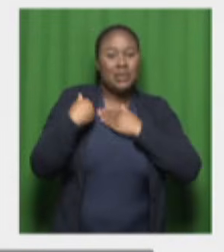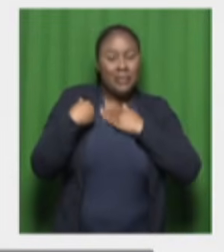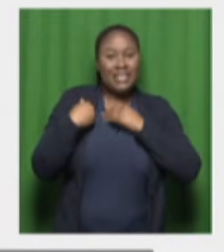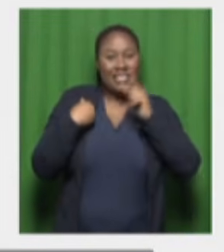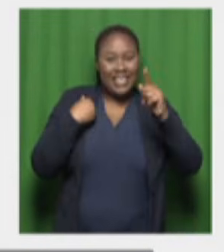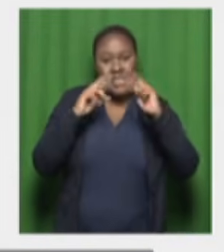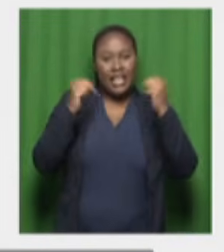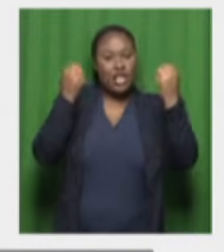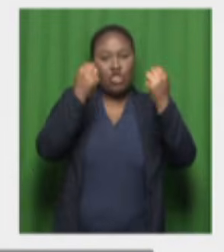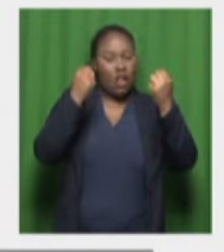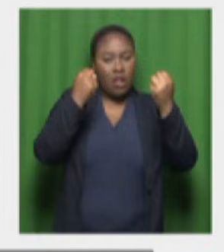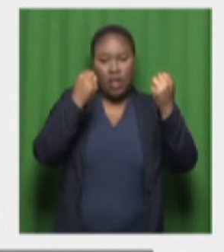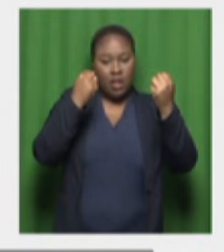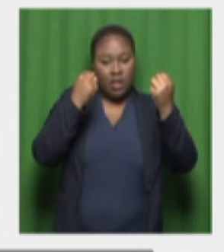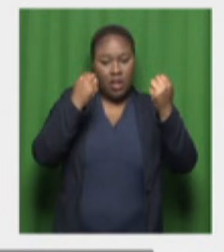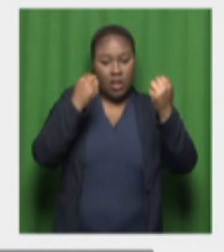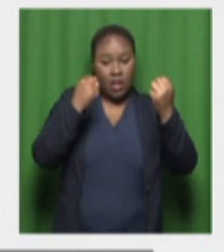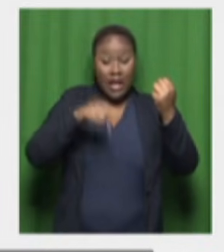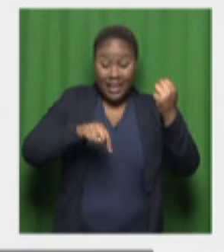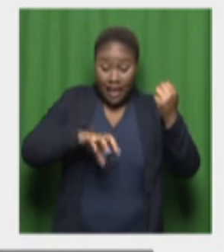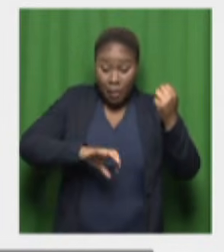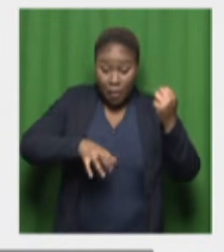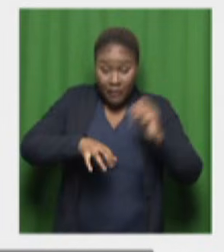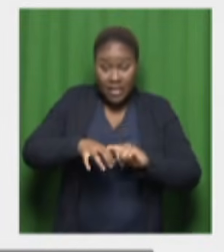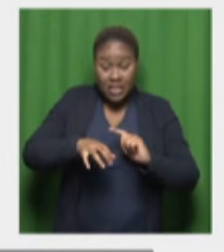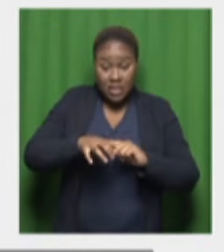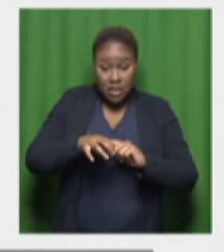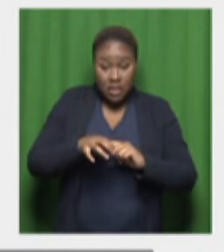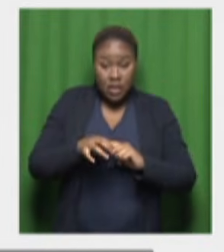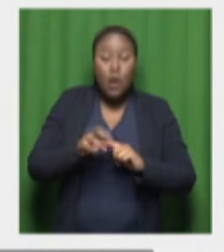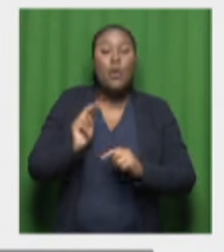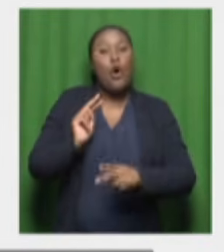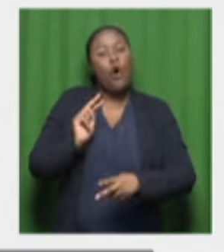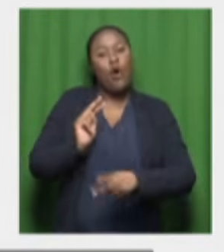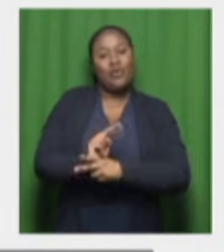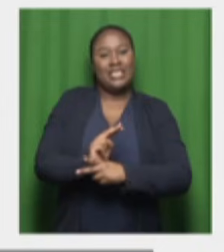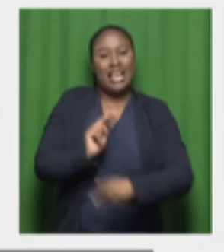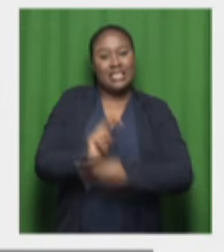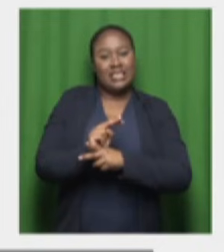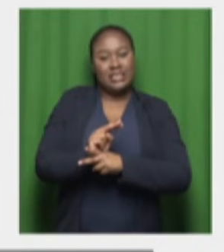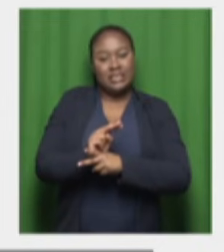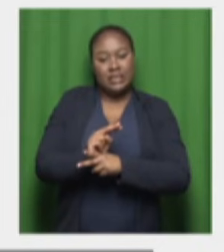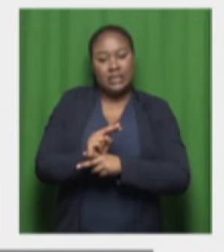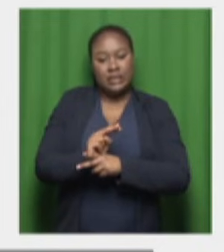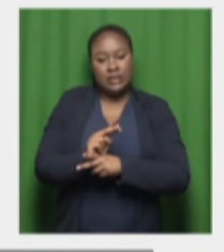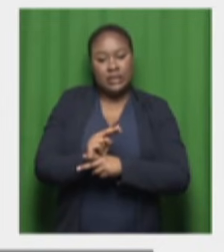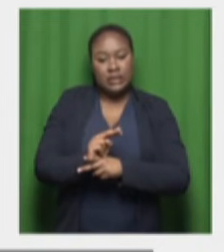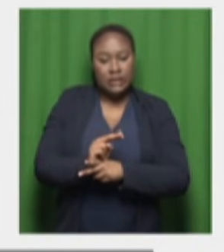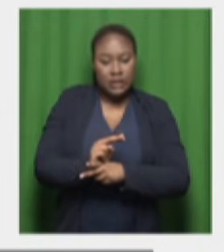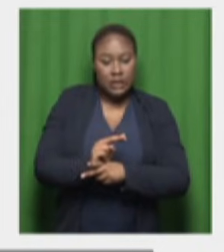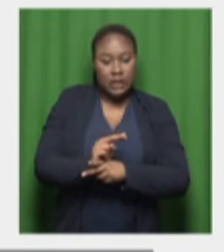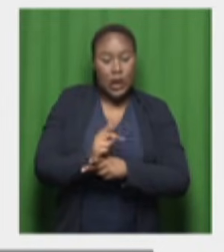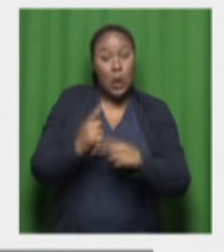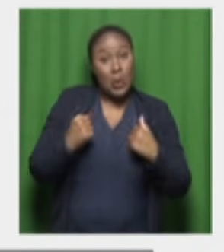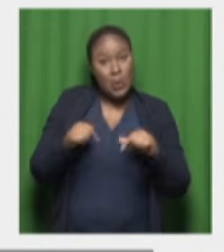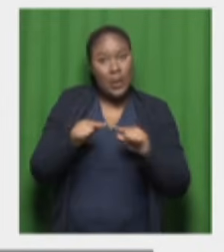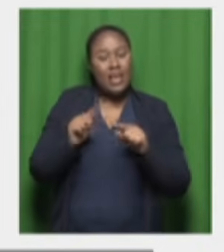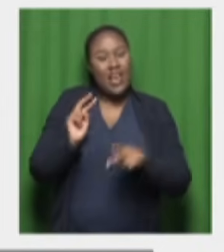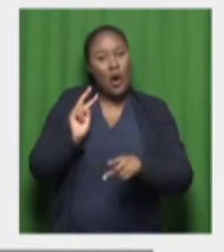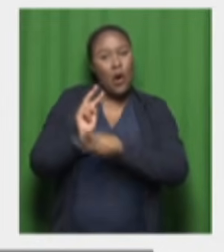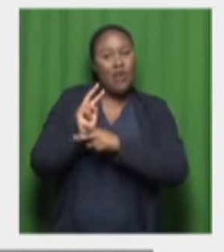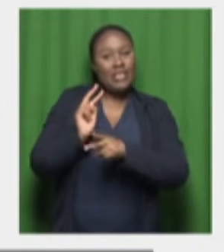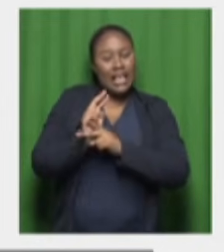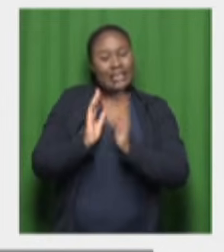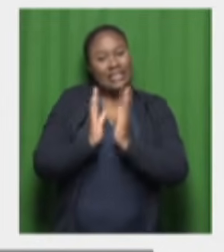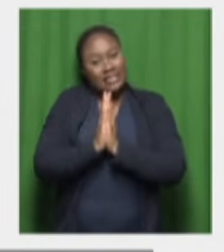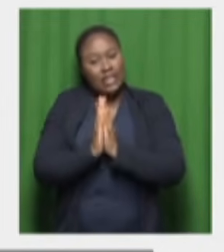by national government. In the province, we have oversight. I'm always wanting to maintain that our oversight to better